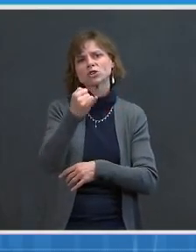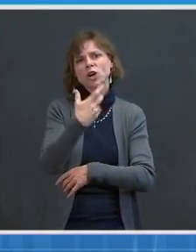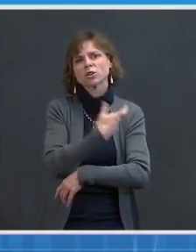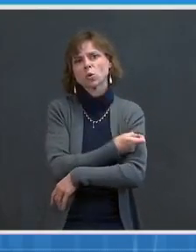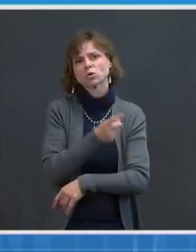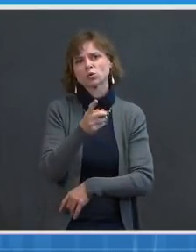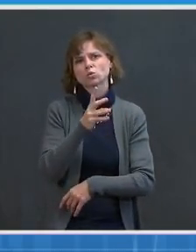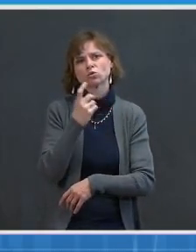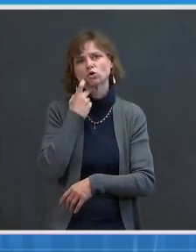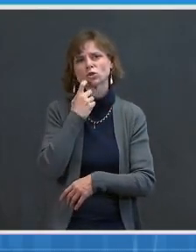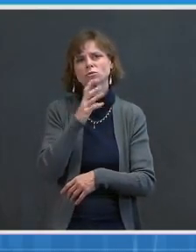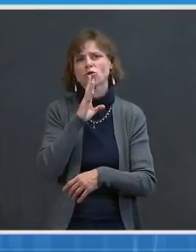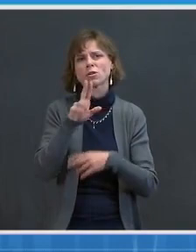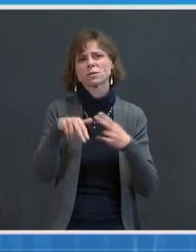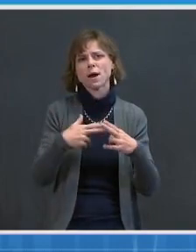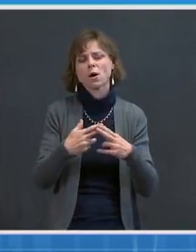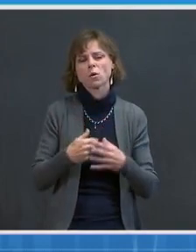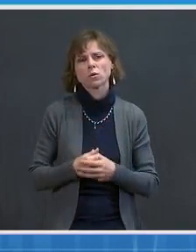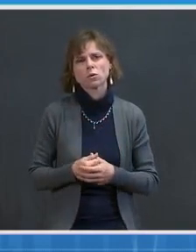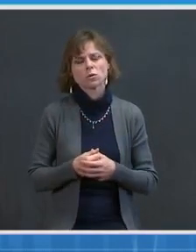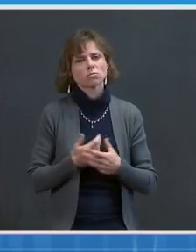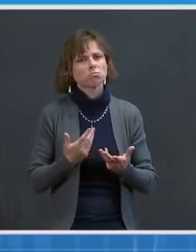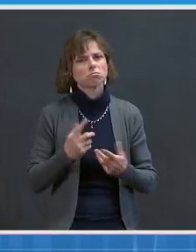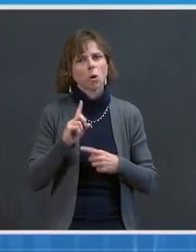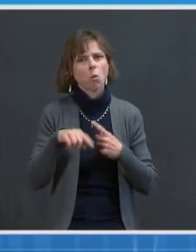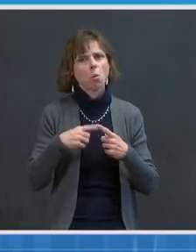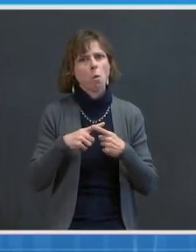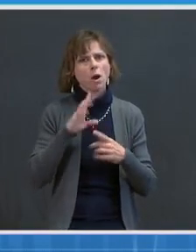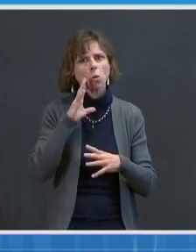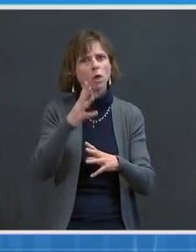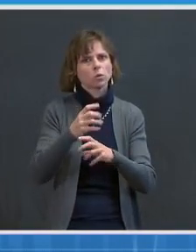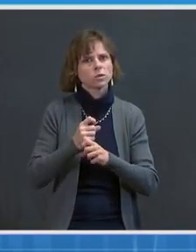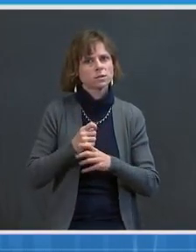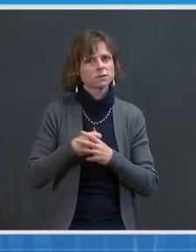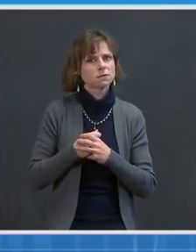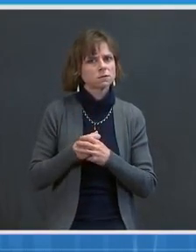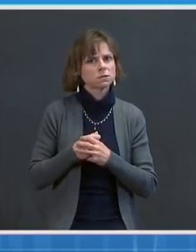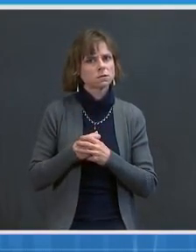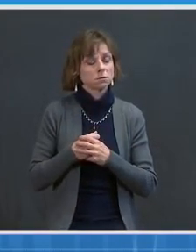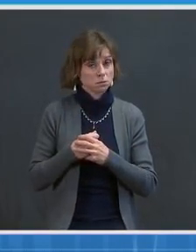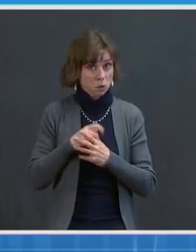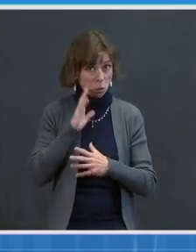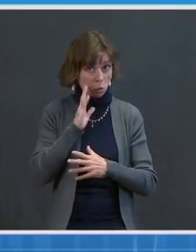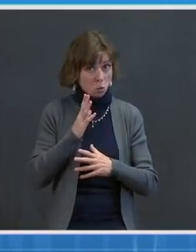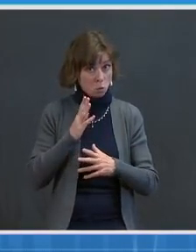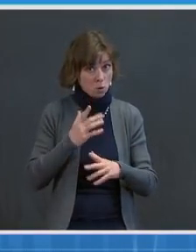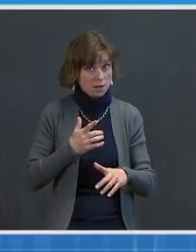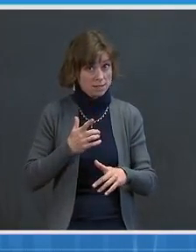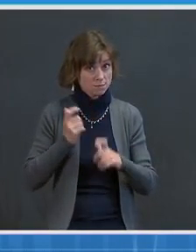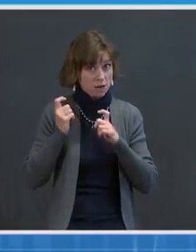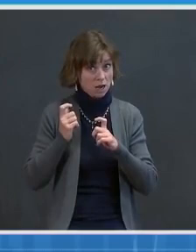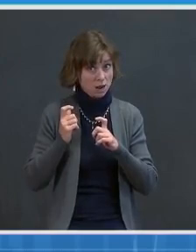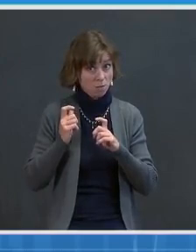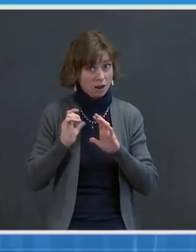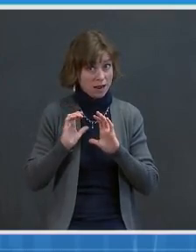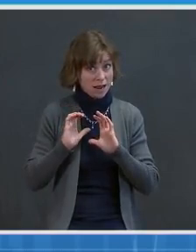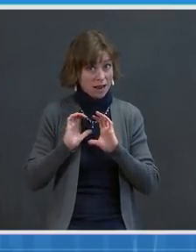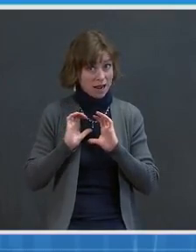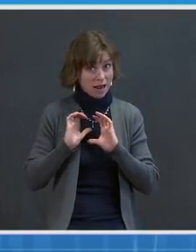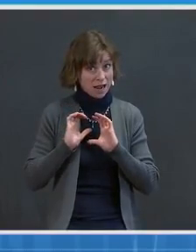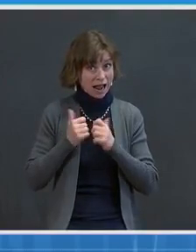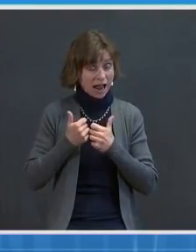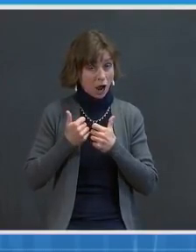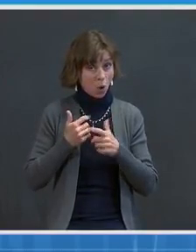about. Is that going to, when would you get those? Is that going to speed how quickly we can get every American